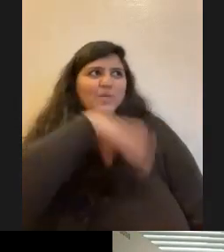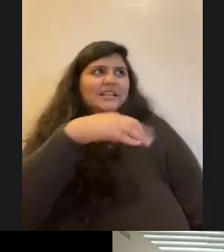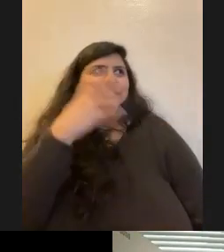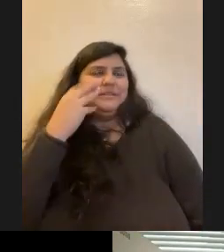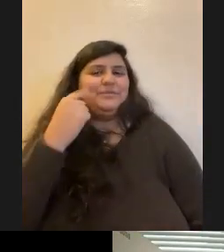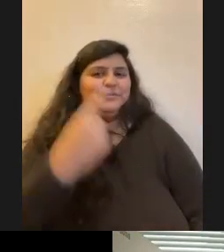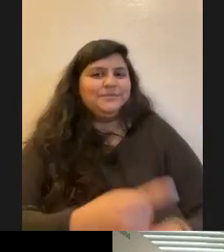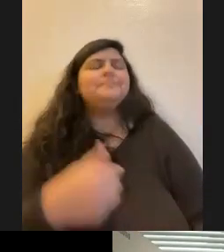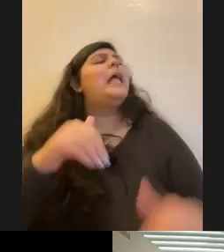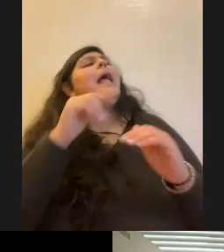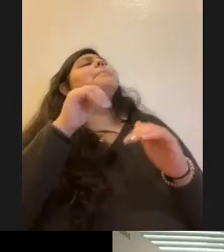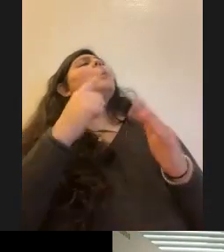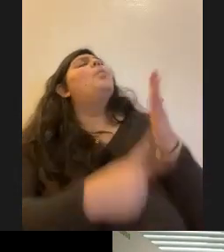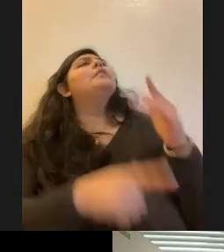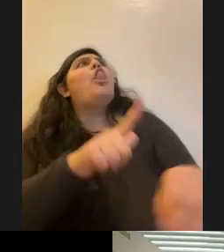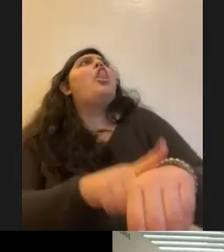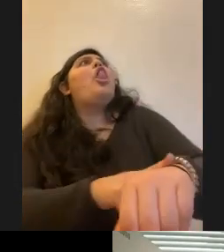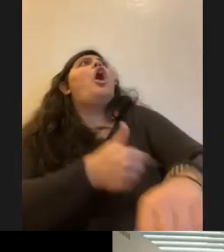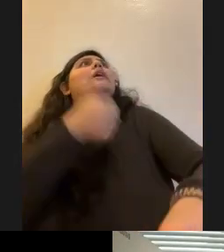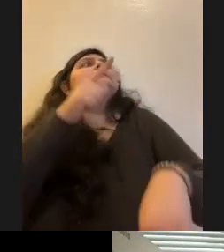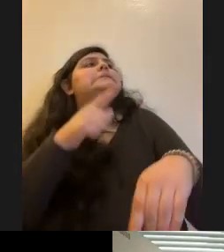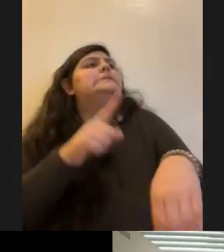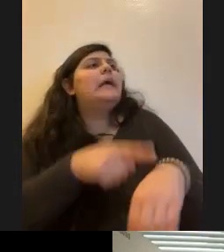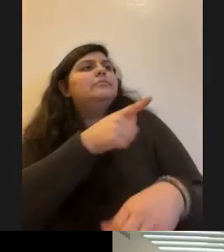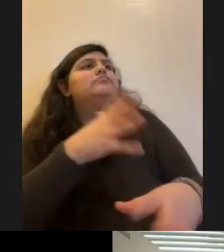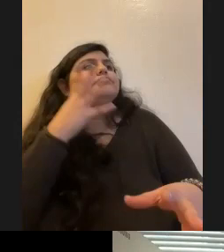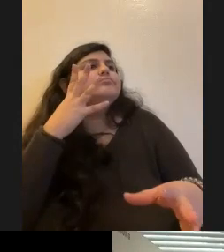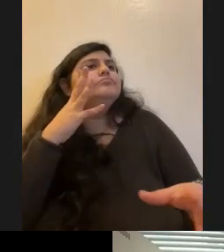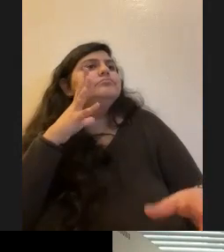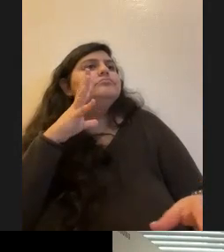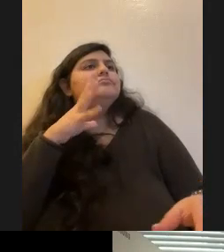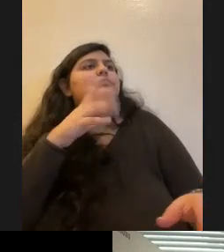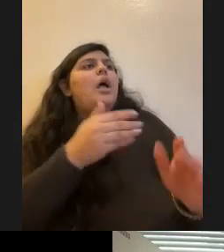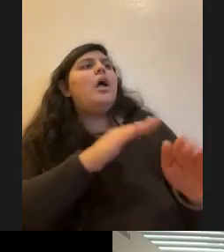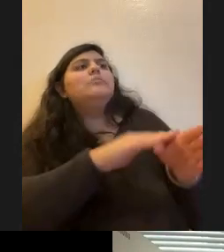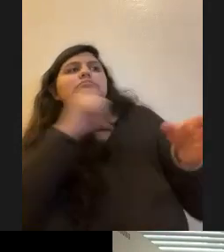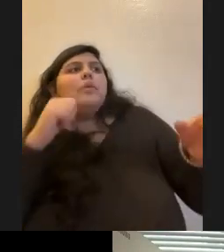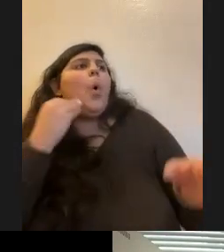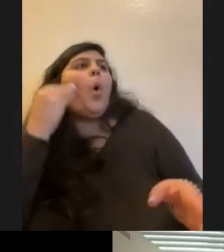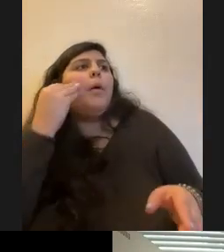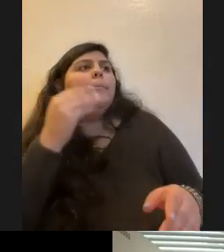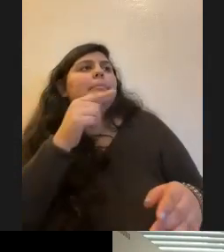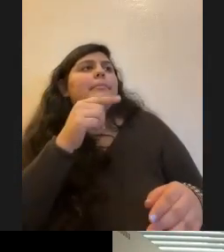is the longest time you've been away from home as a marine biologist?